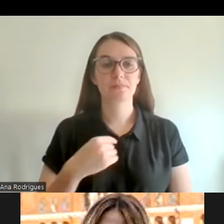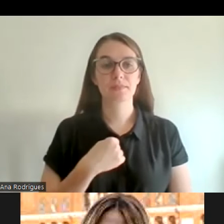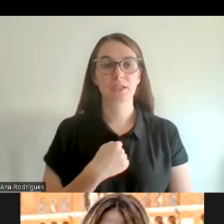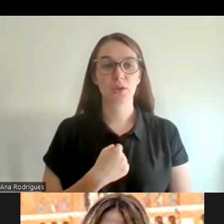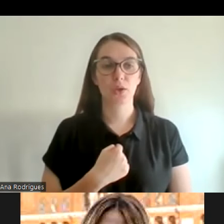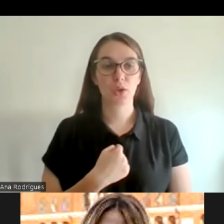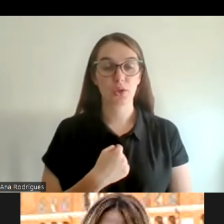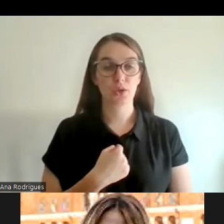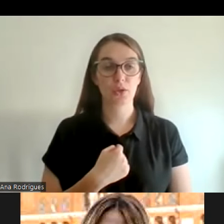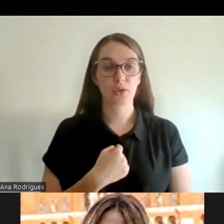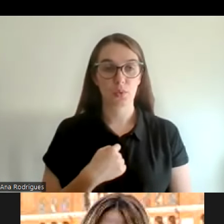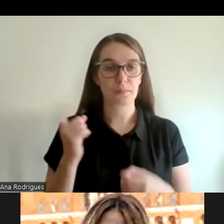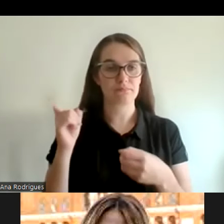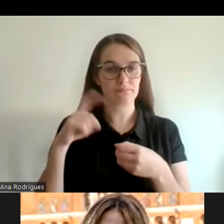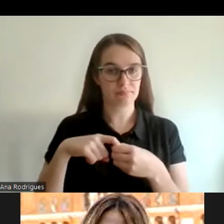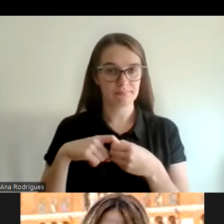a member of